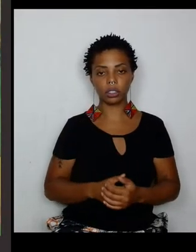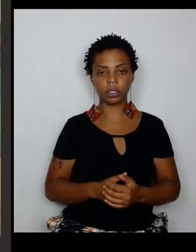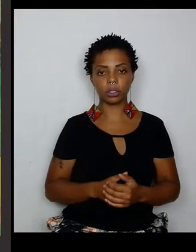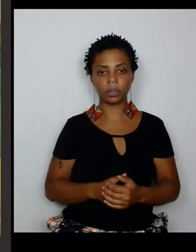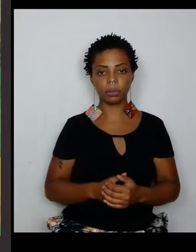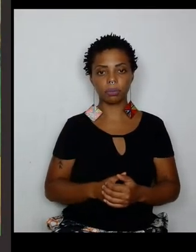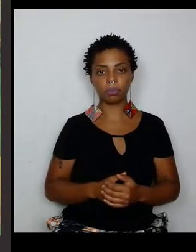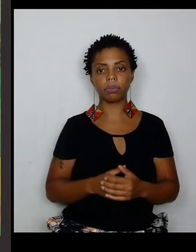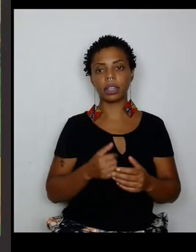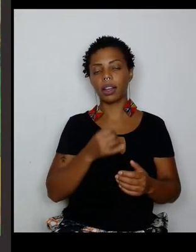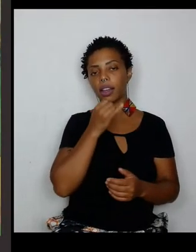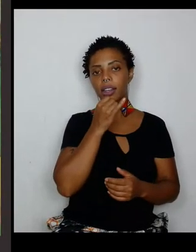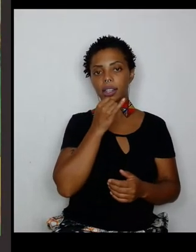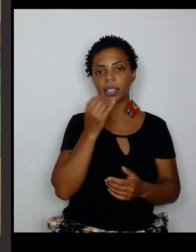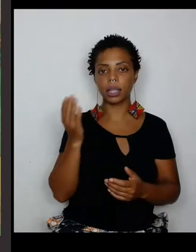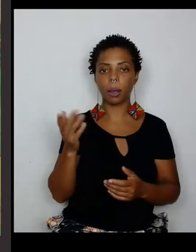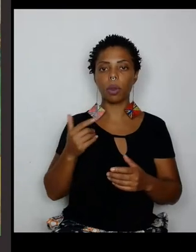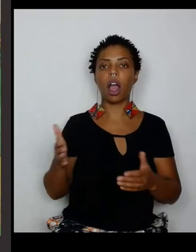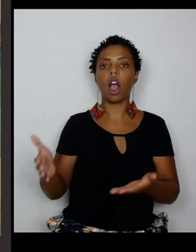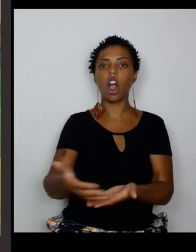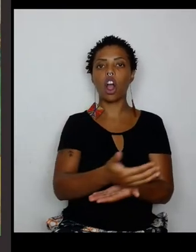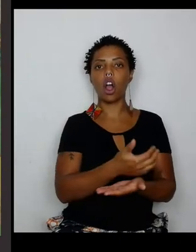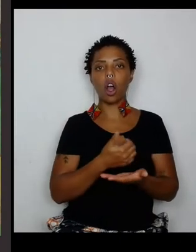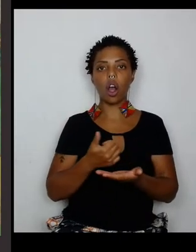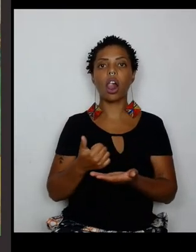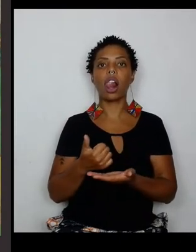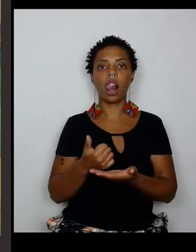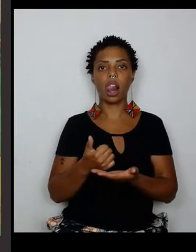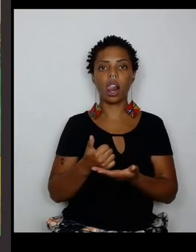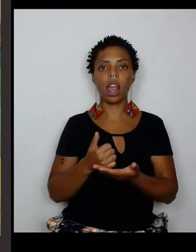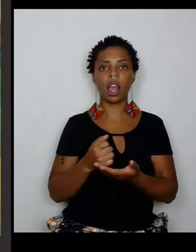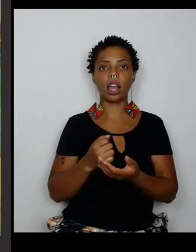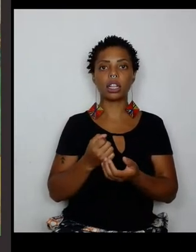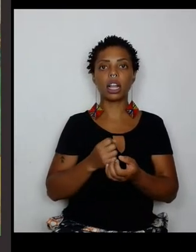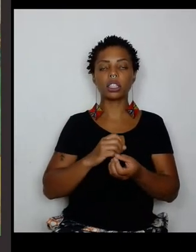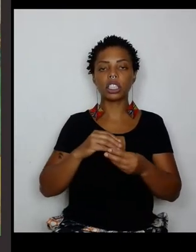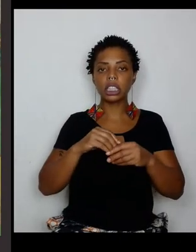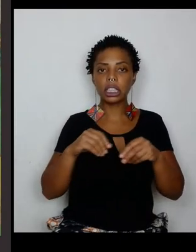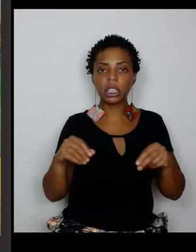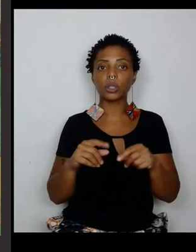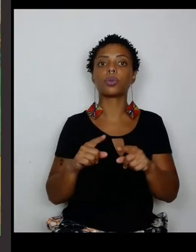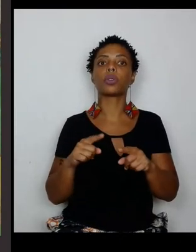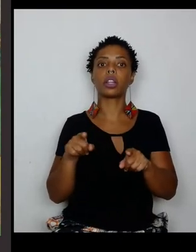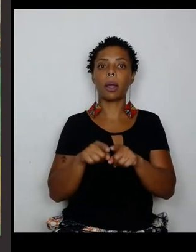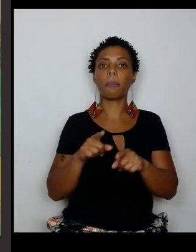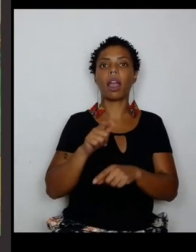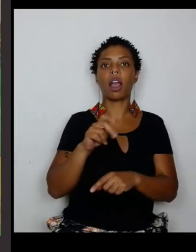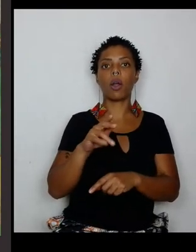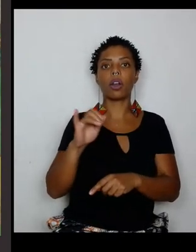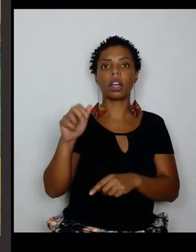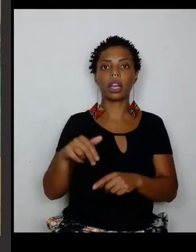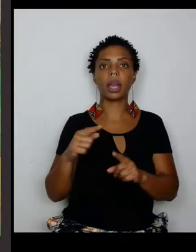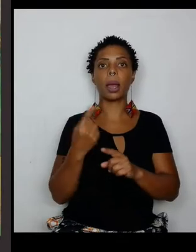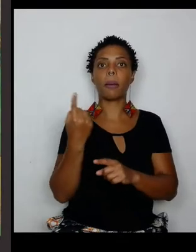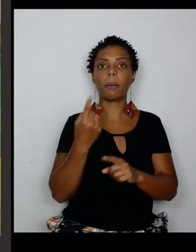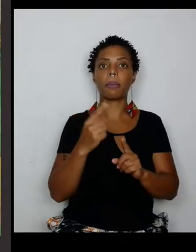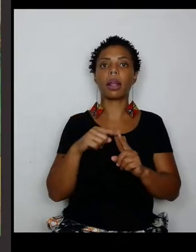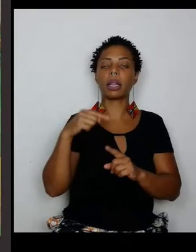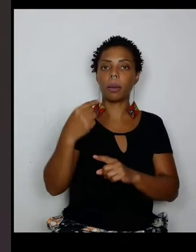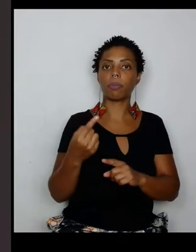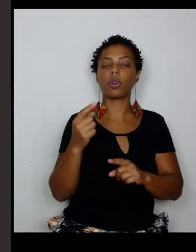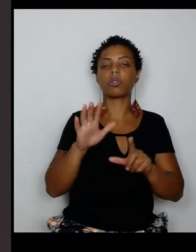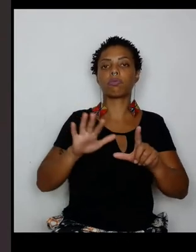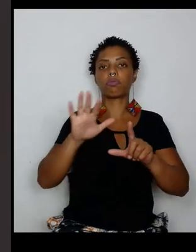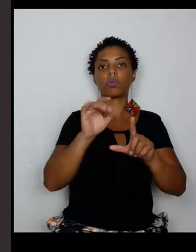at the right it's the second of gargan's dream pictures the first being vision after the sermon painted the year before and it depicts next slide